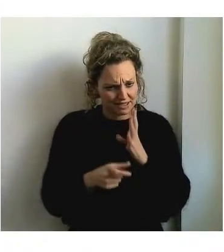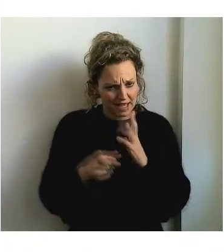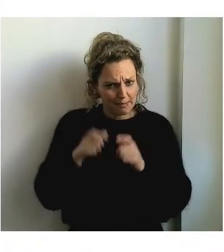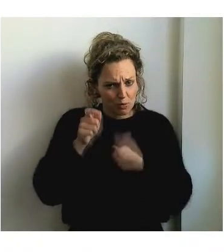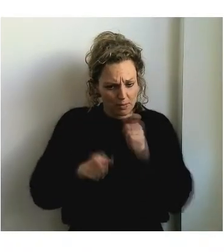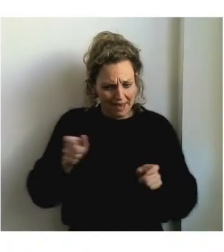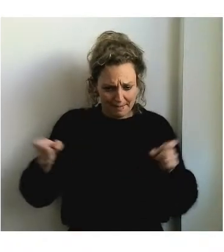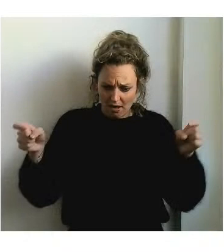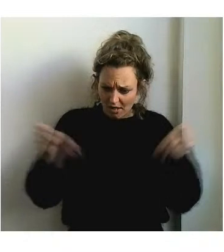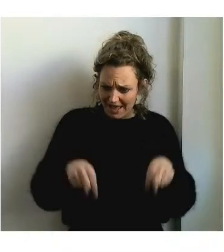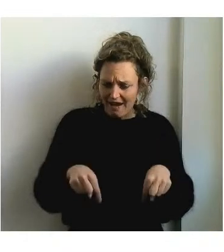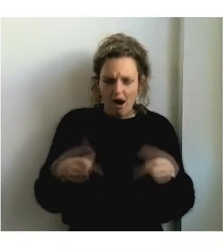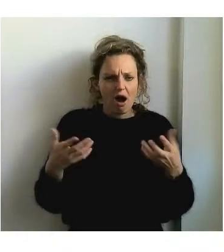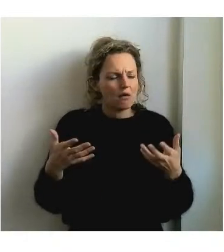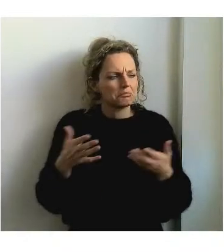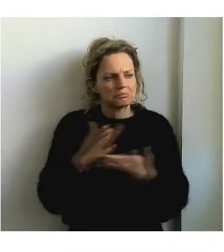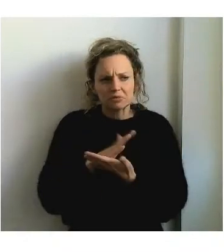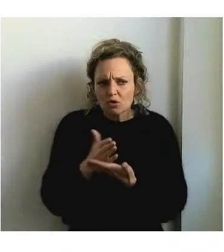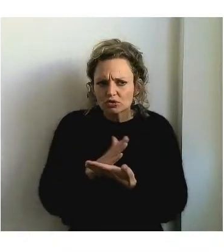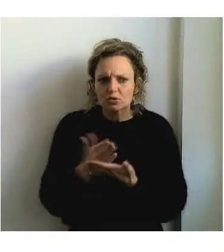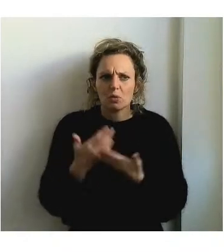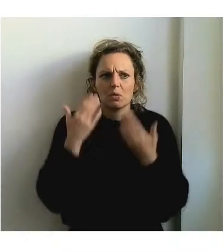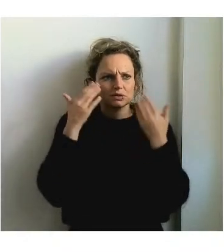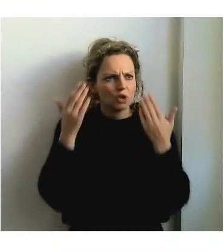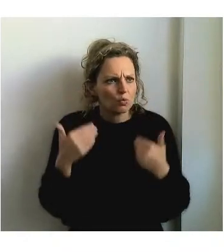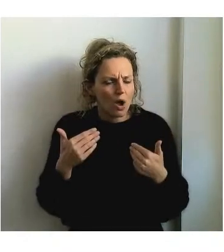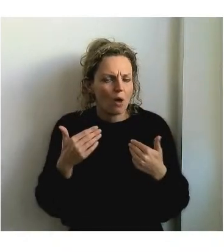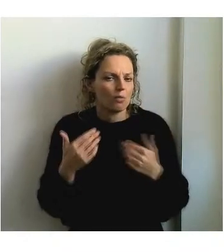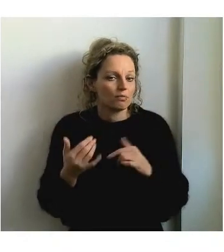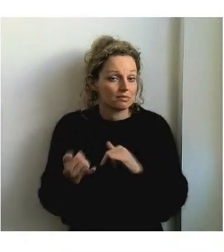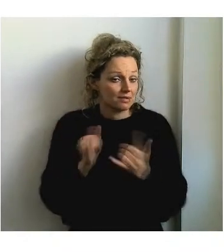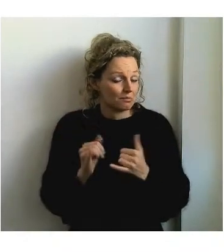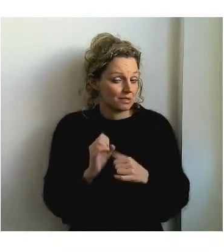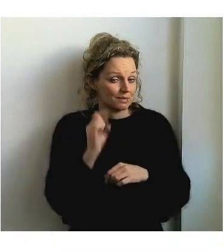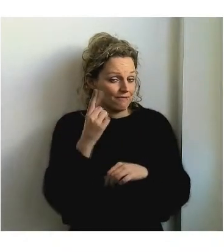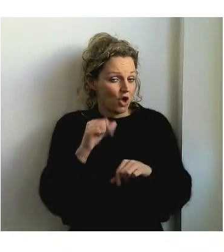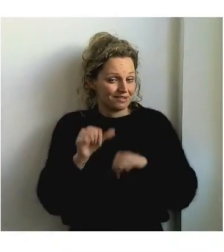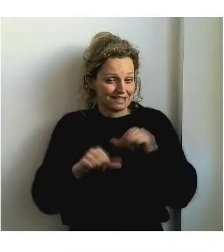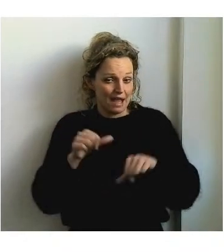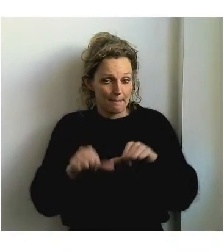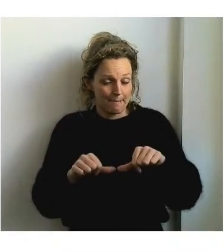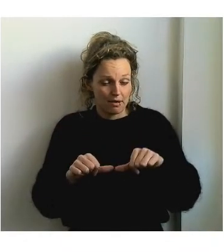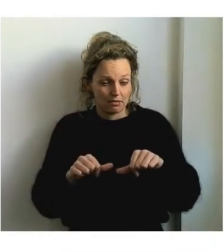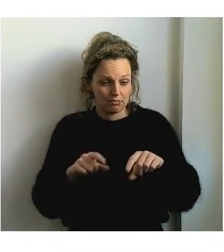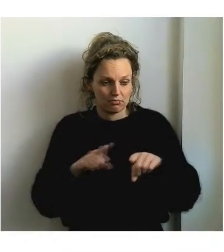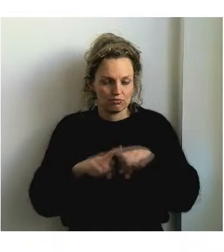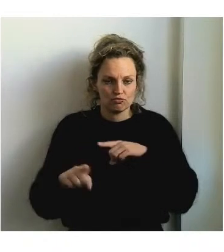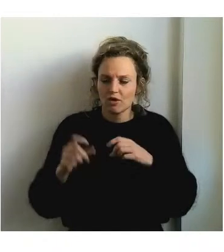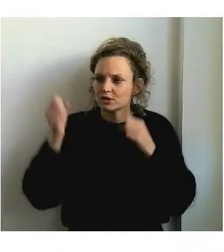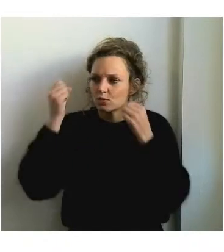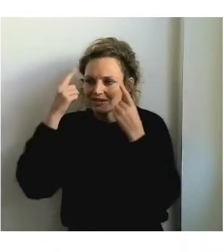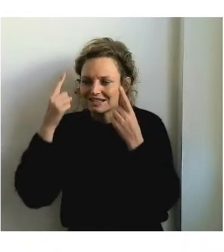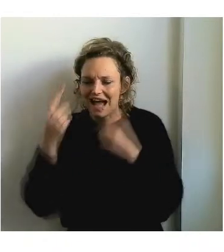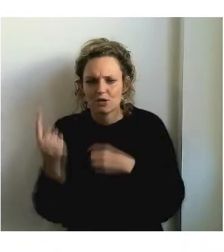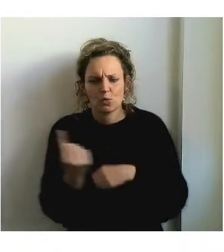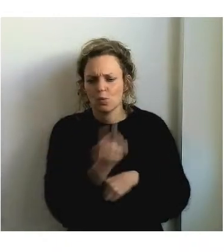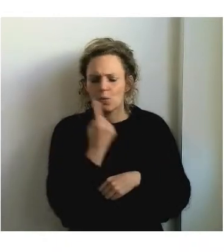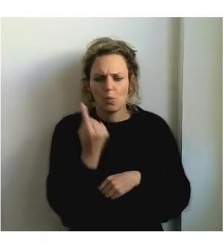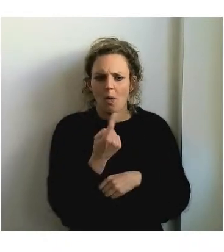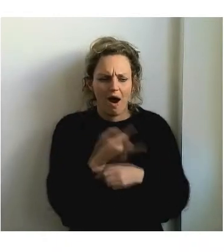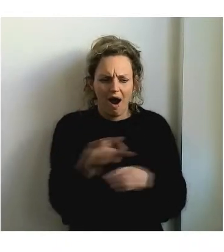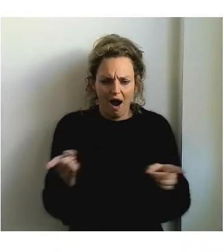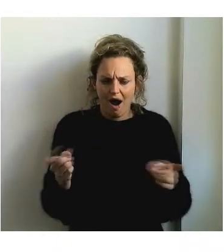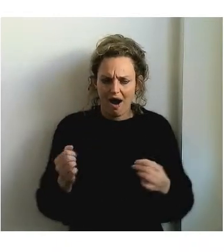not quite sure. But sometimes that first step is just trying to understand a bit more about who you are actually employing. It could be the first step to